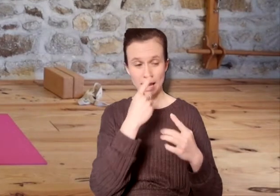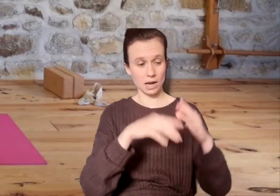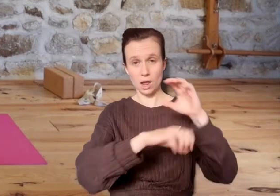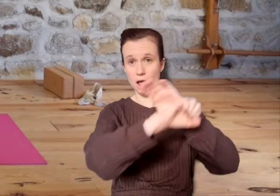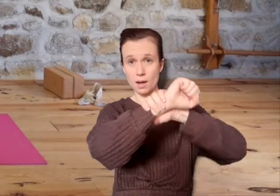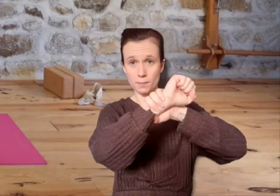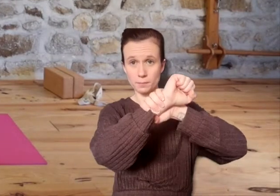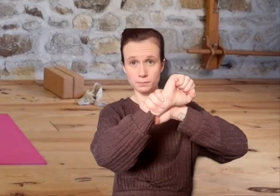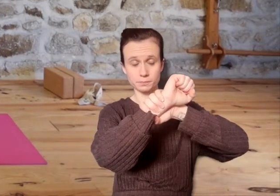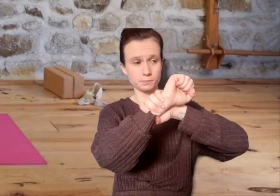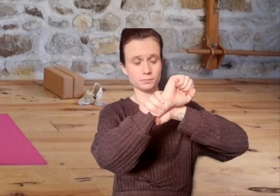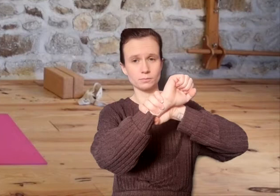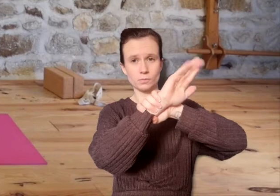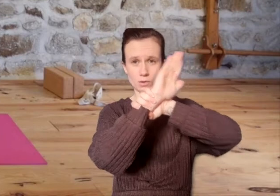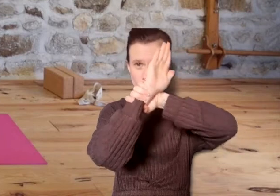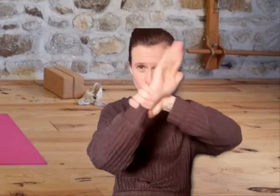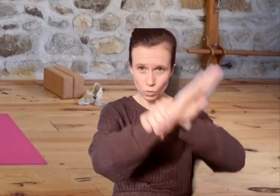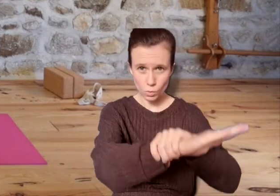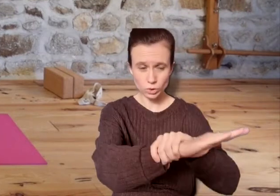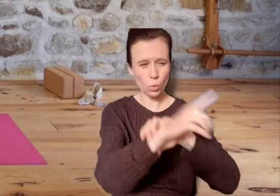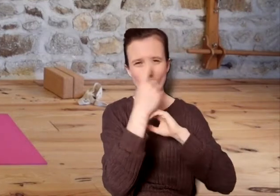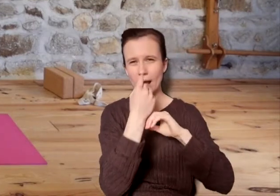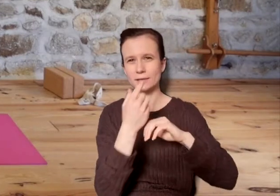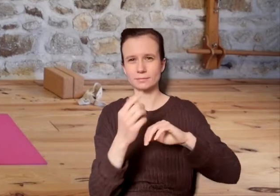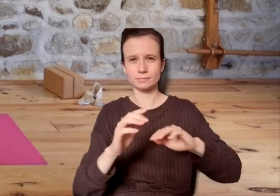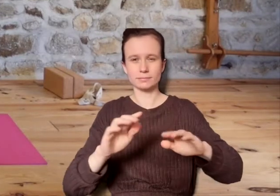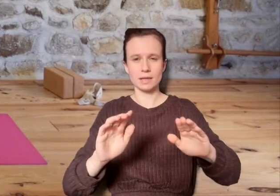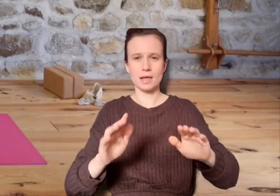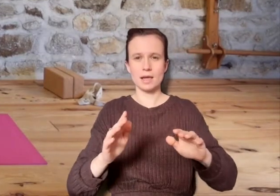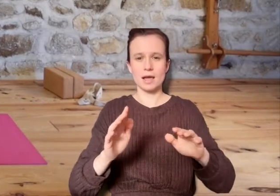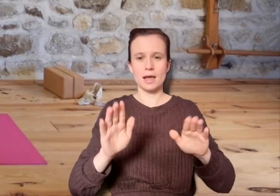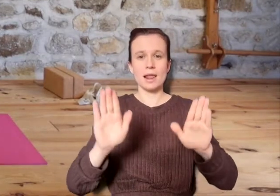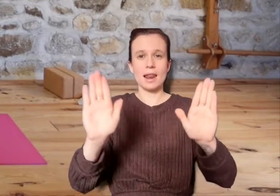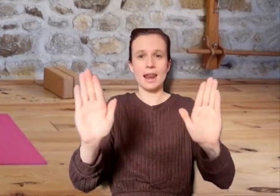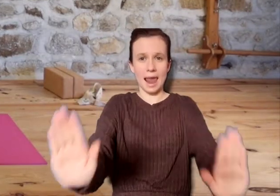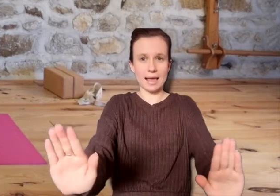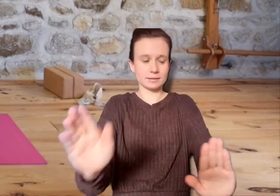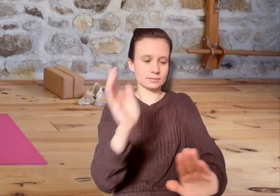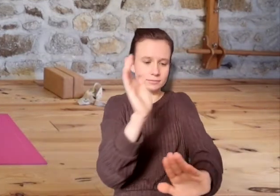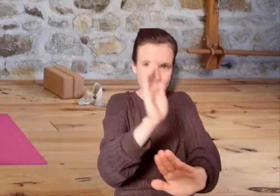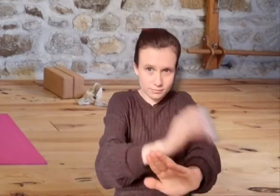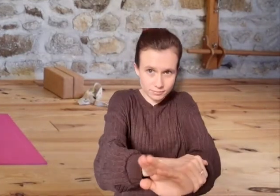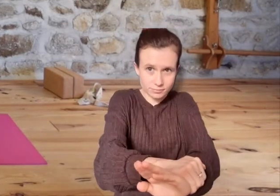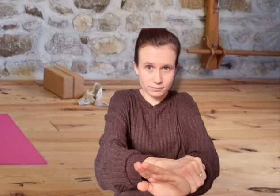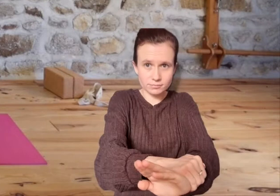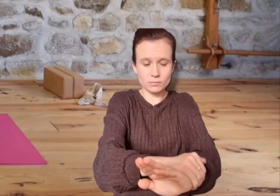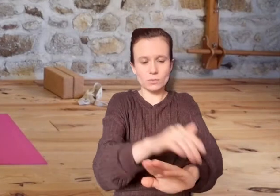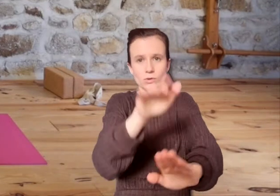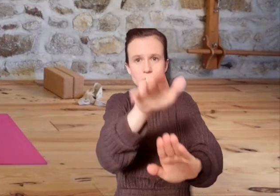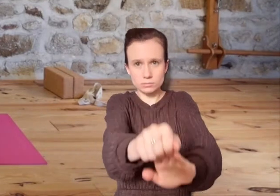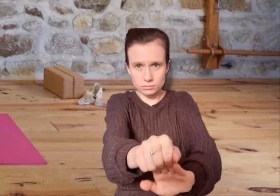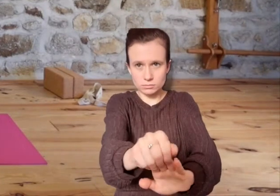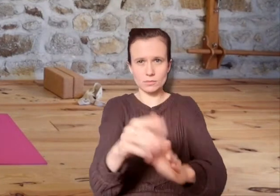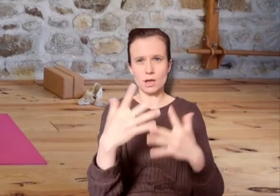ankle. On the exhale, reach those arms as far forward as you can, regardless of where you place them. See, a little bit